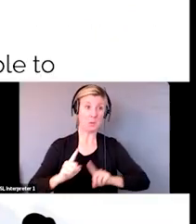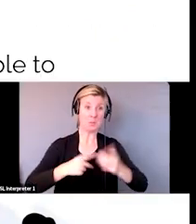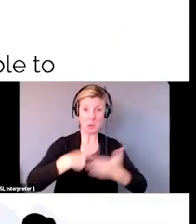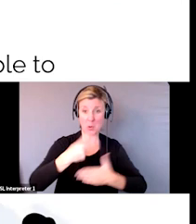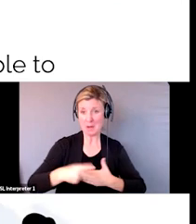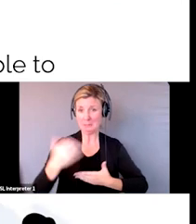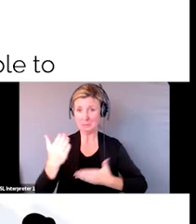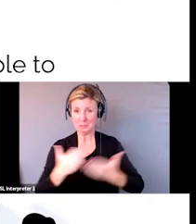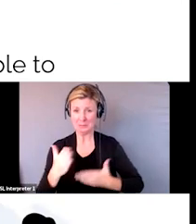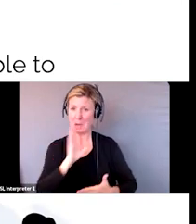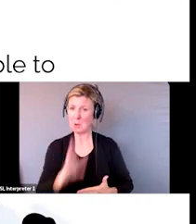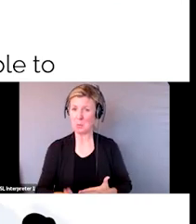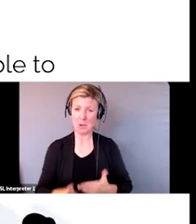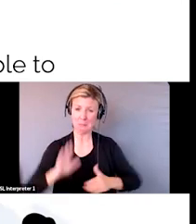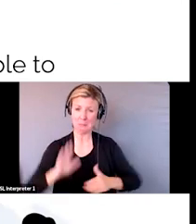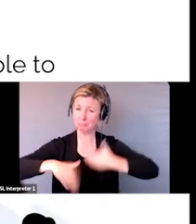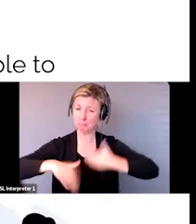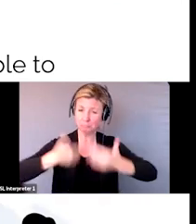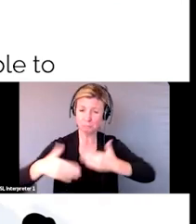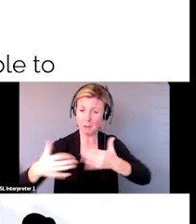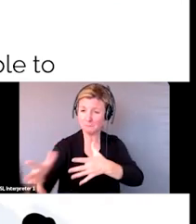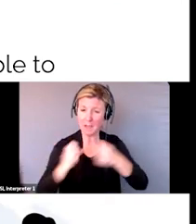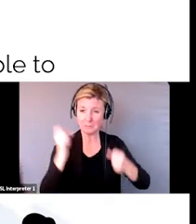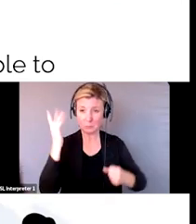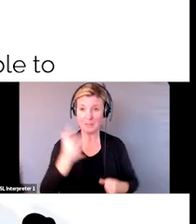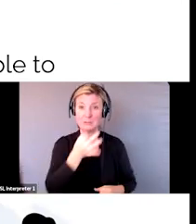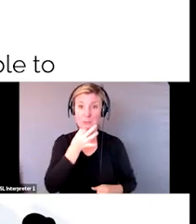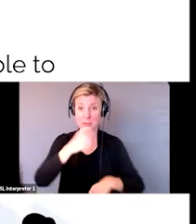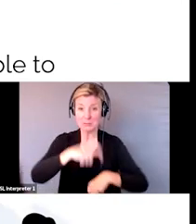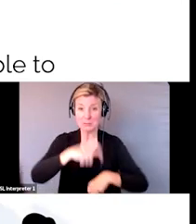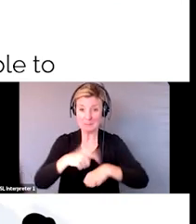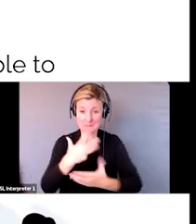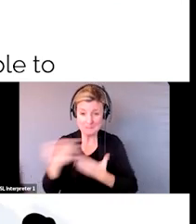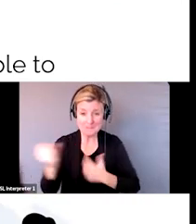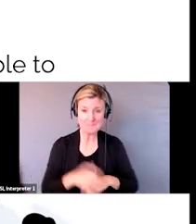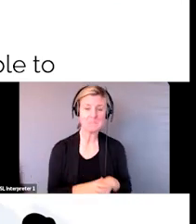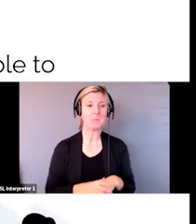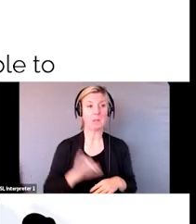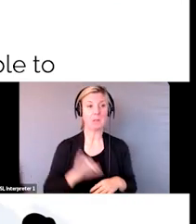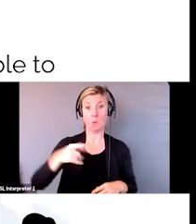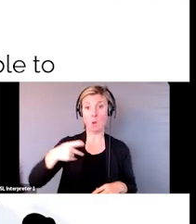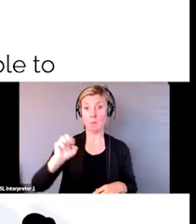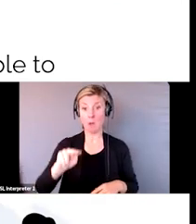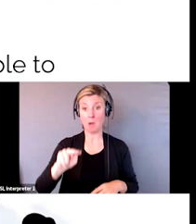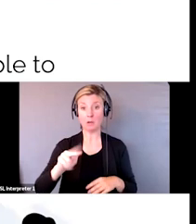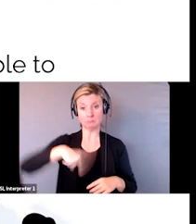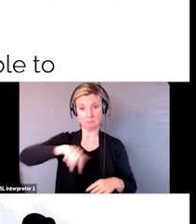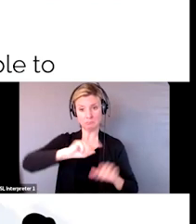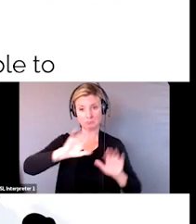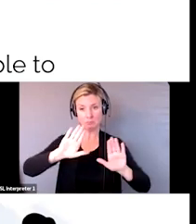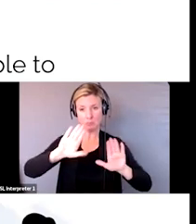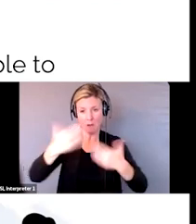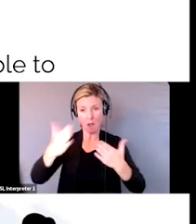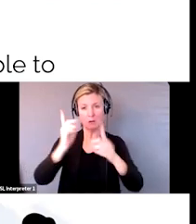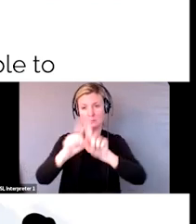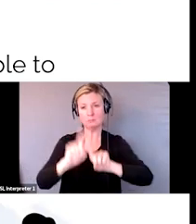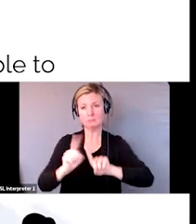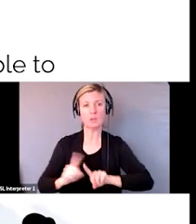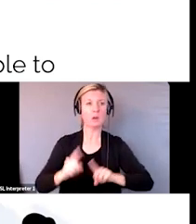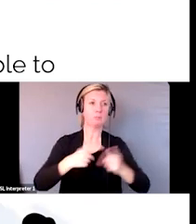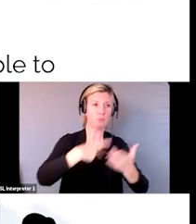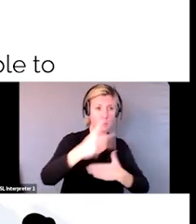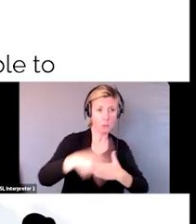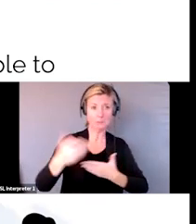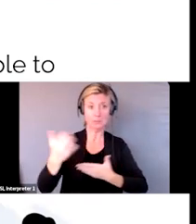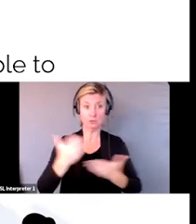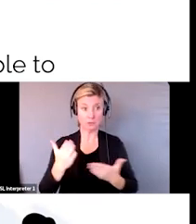the time. IPON has various services that we provide. That can include foundational IP education, and that is